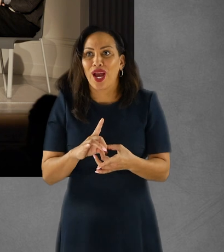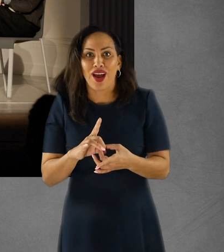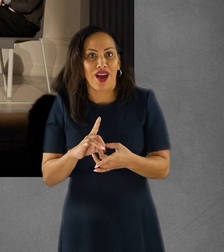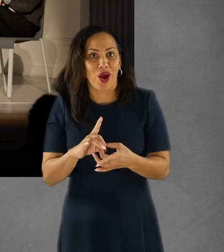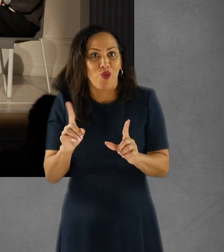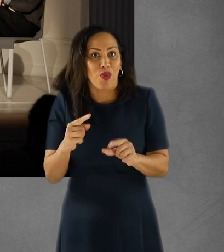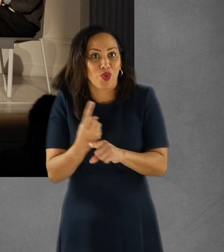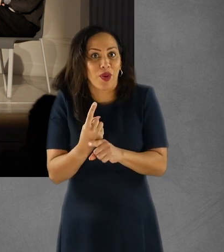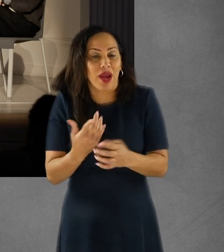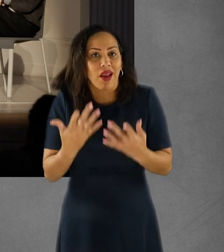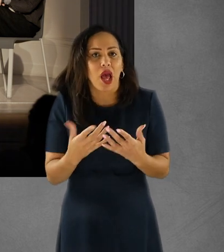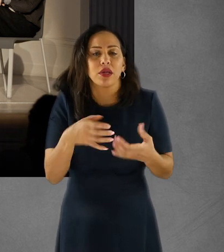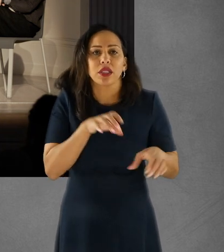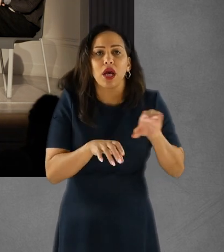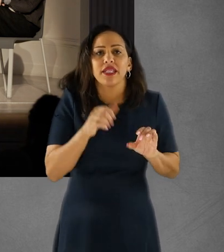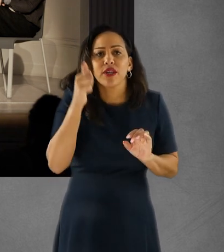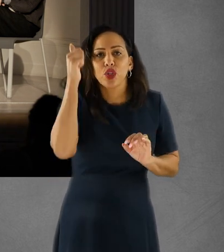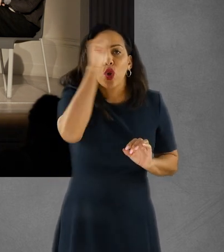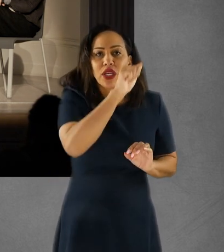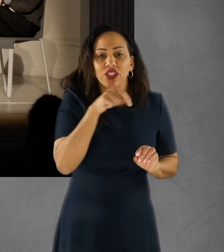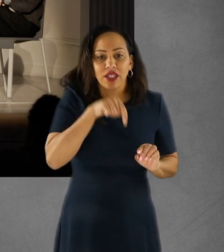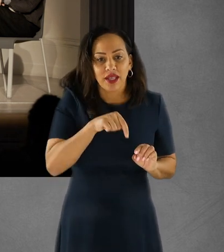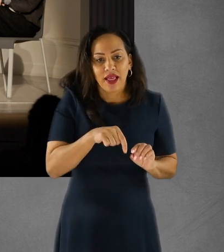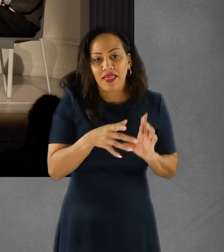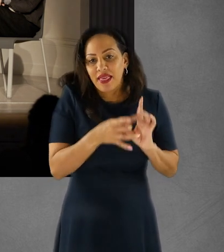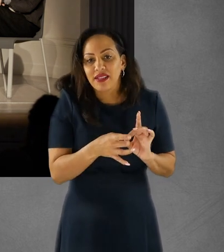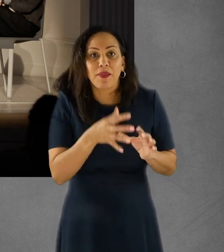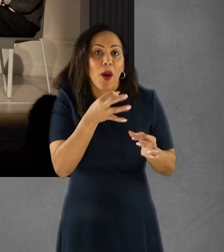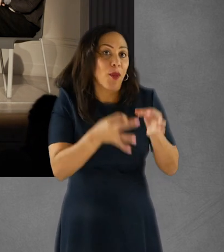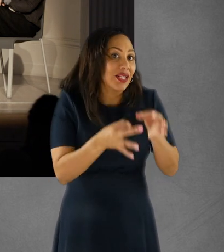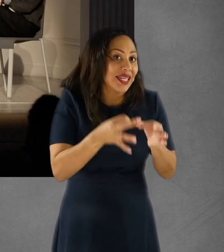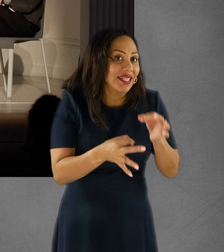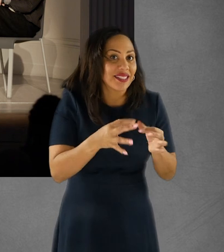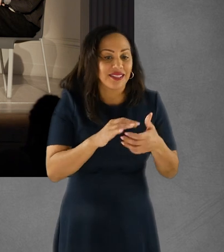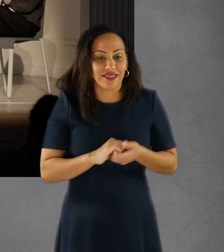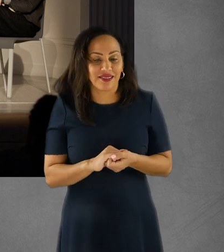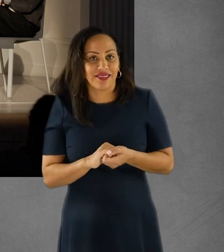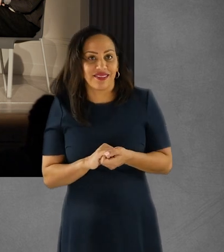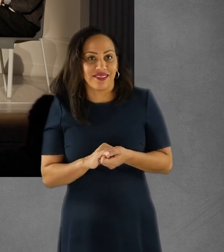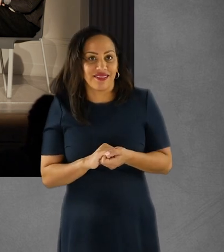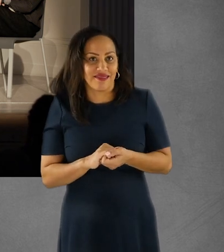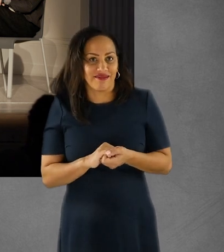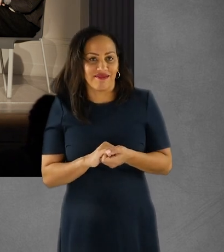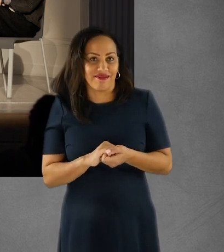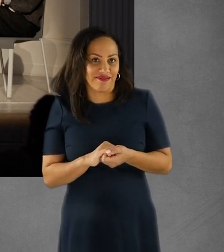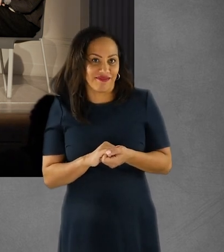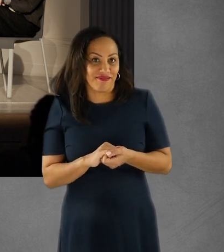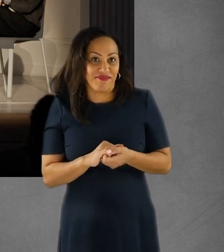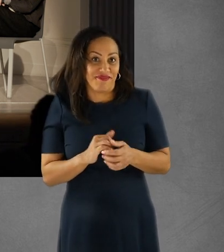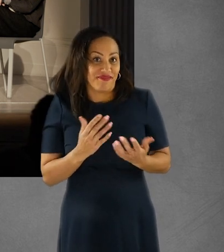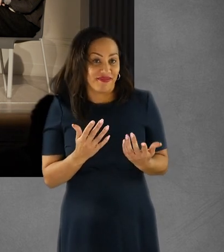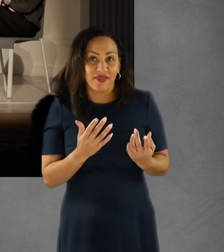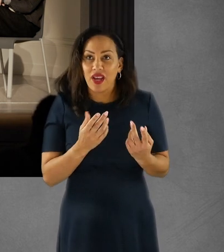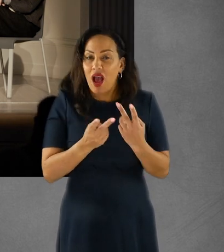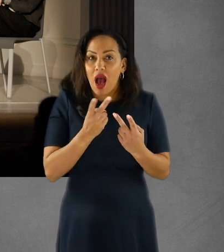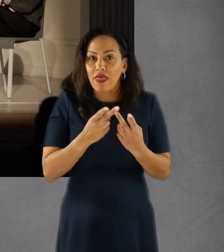of politics, right? And some things are like, there's a reason why, like, all the kind of other consciousness research was shut down in the 70s and like